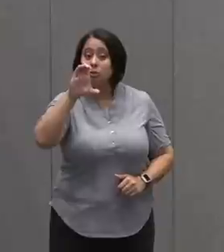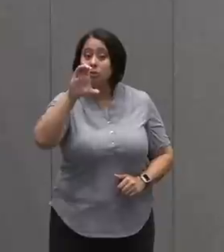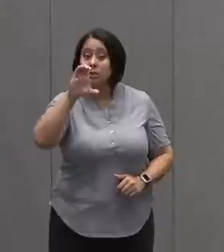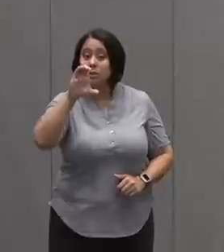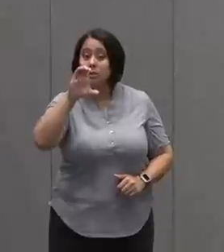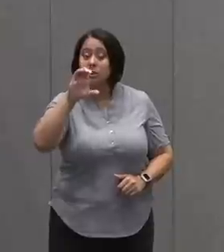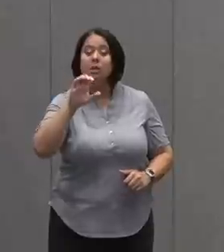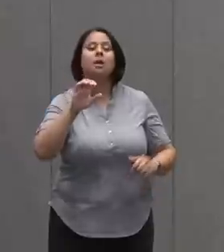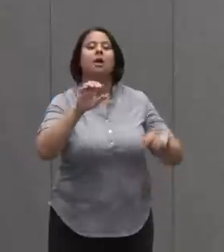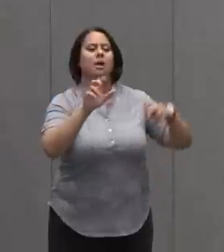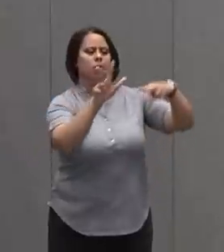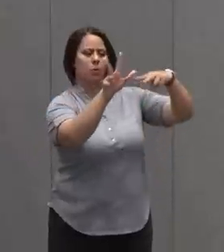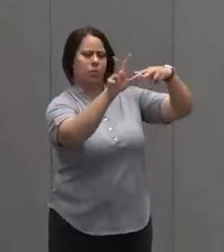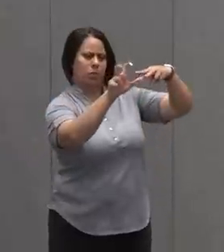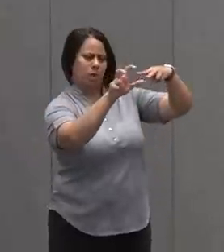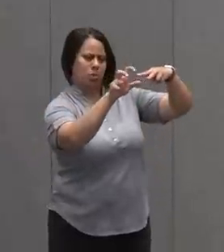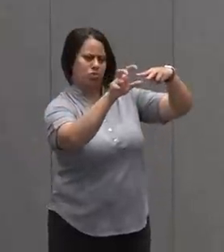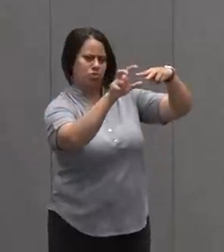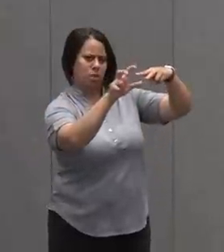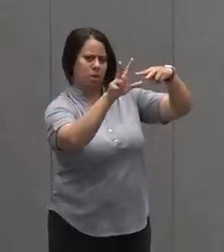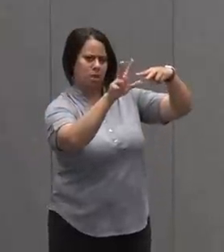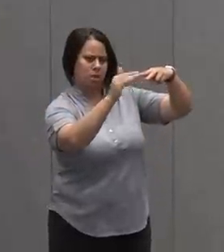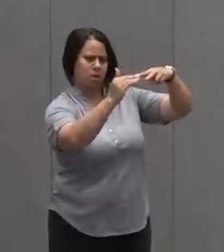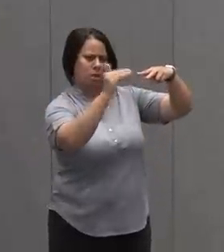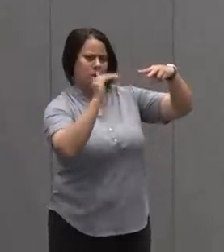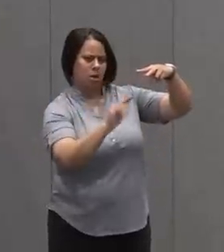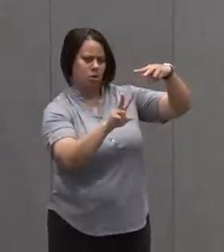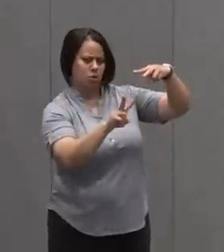300? 100,